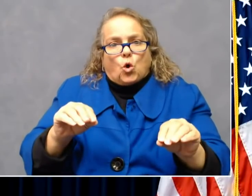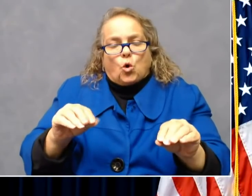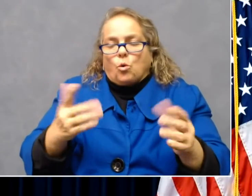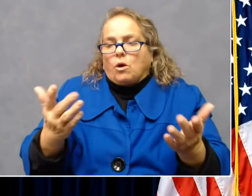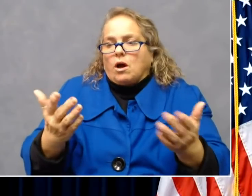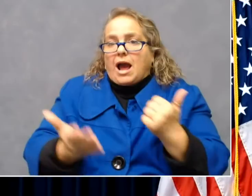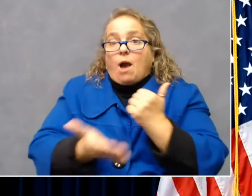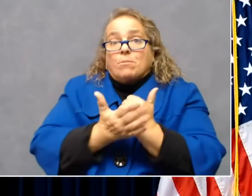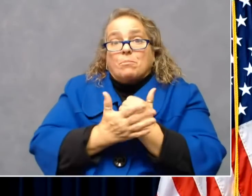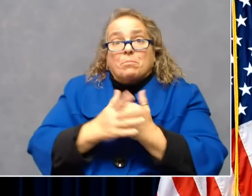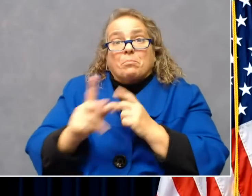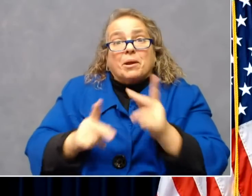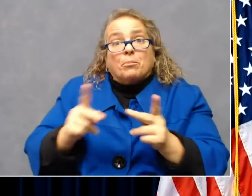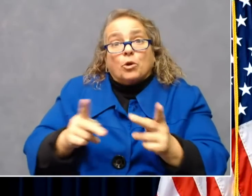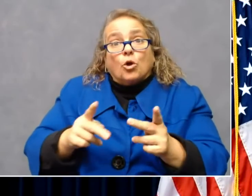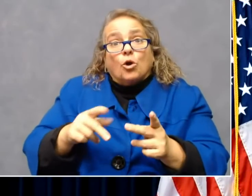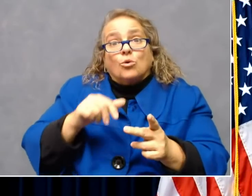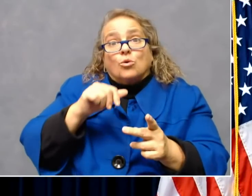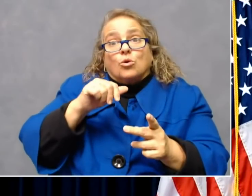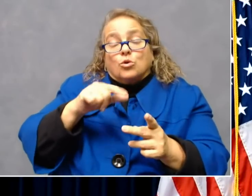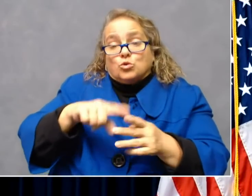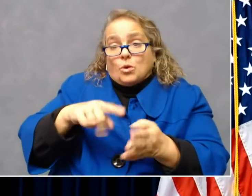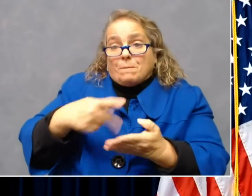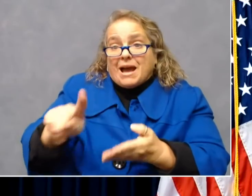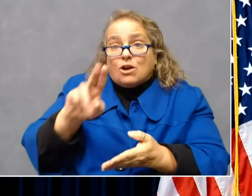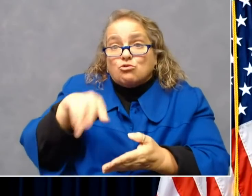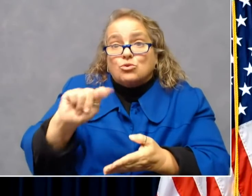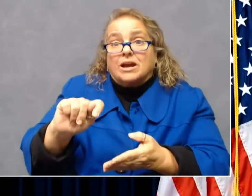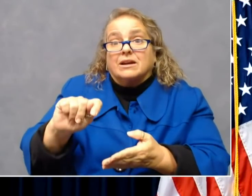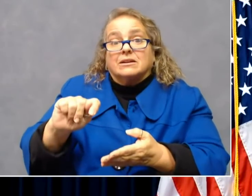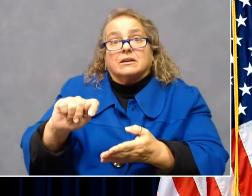help. But, you know, we ought to look forward,